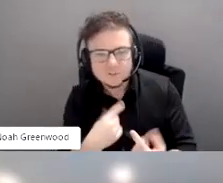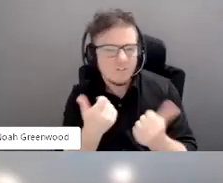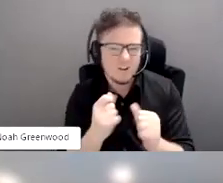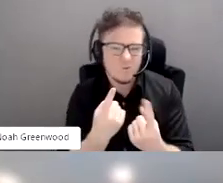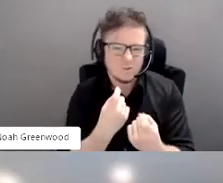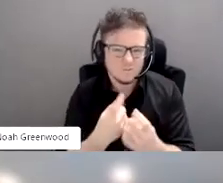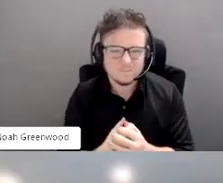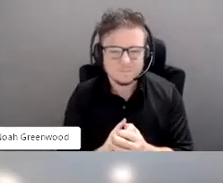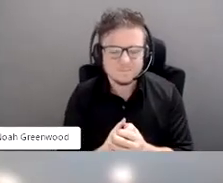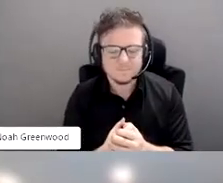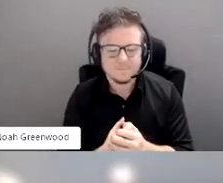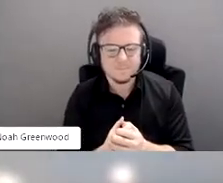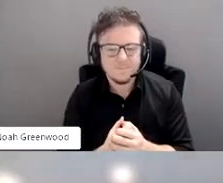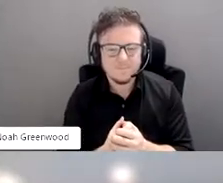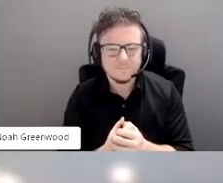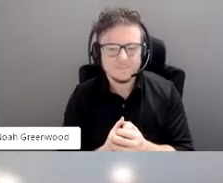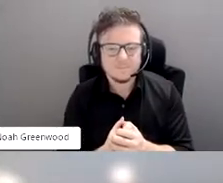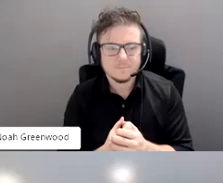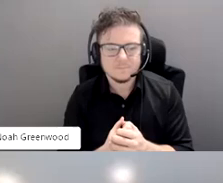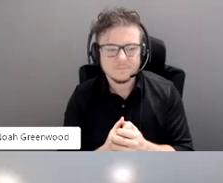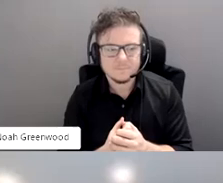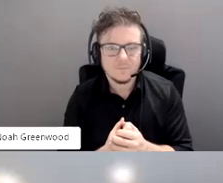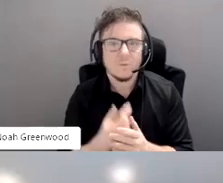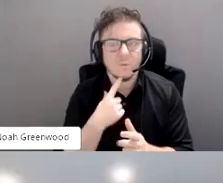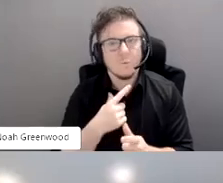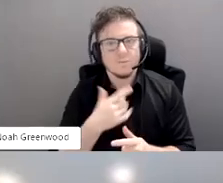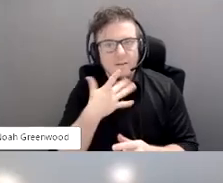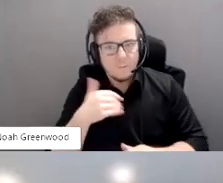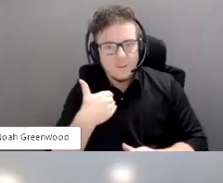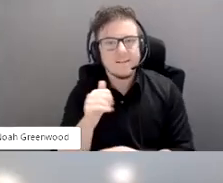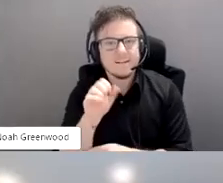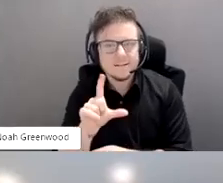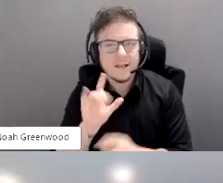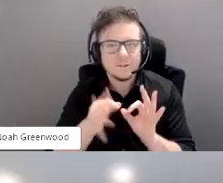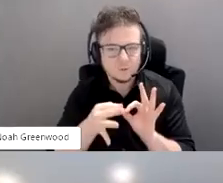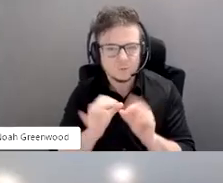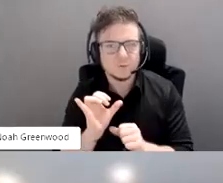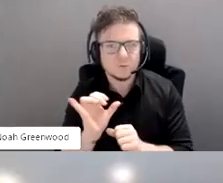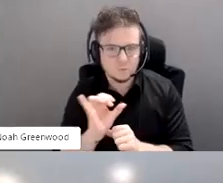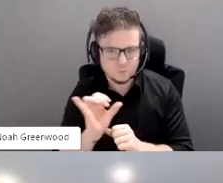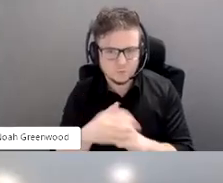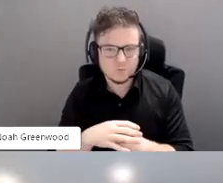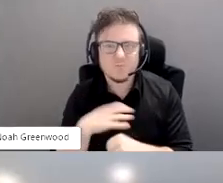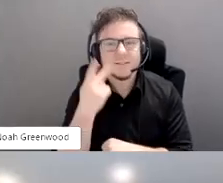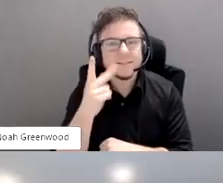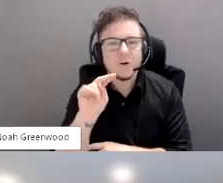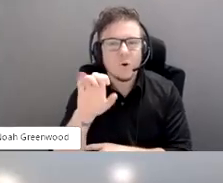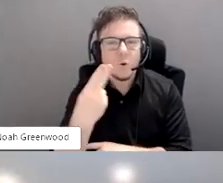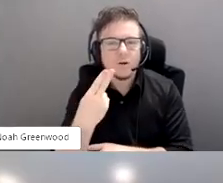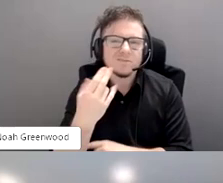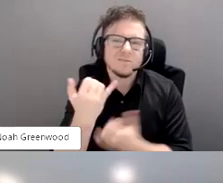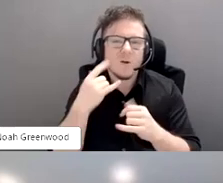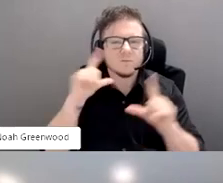have. We are fortunate to have our ASL interpreters with us today. You'll see Noah at the top of your